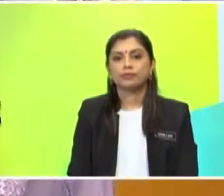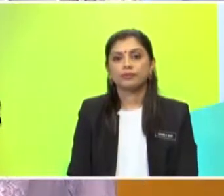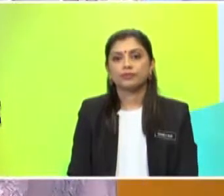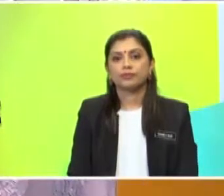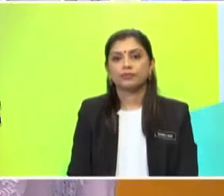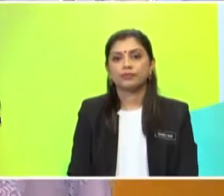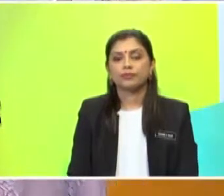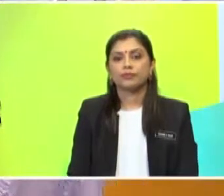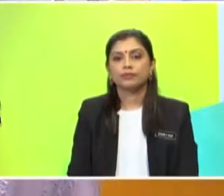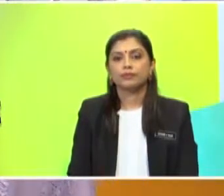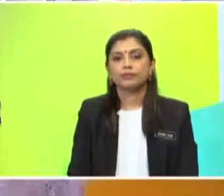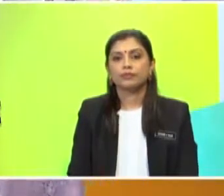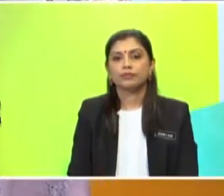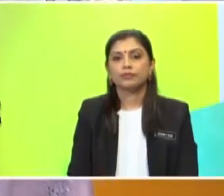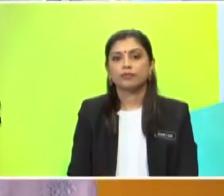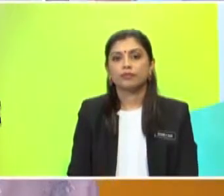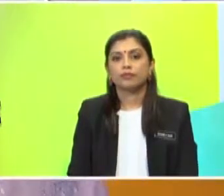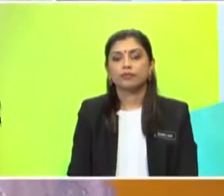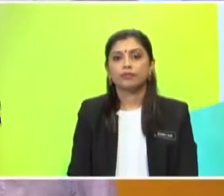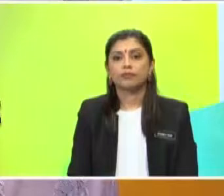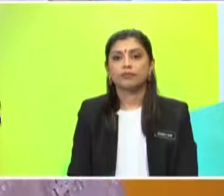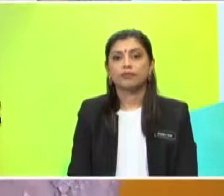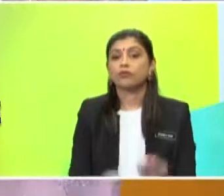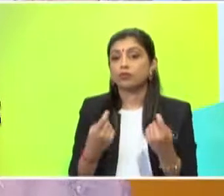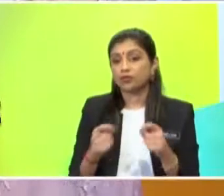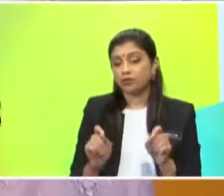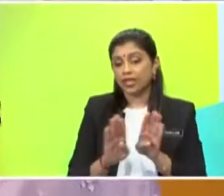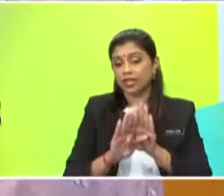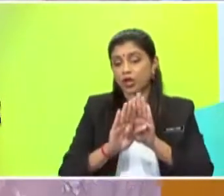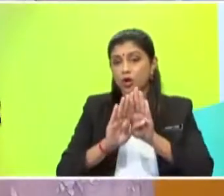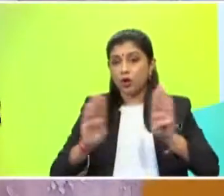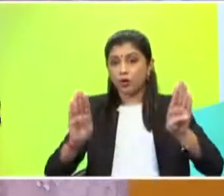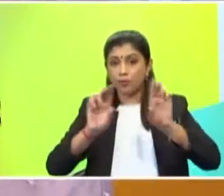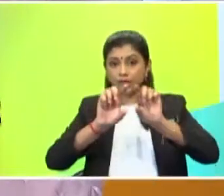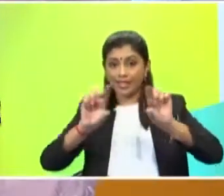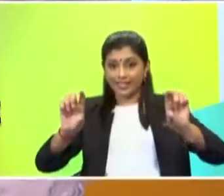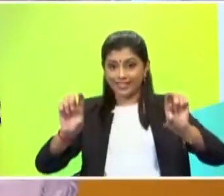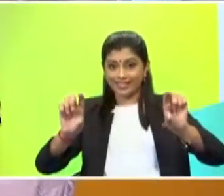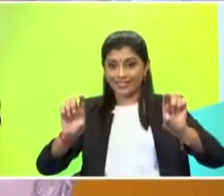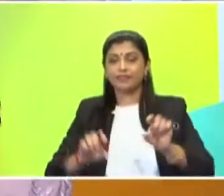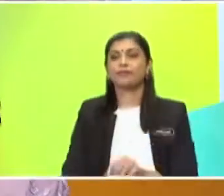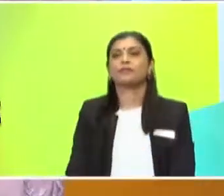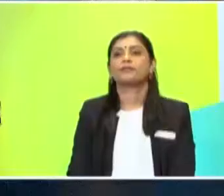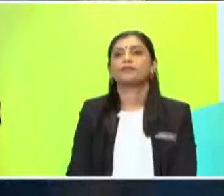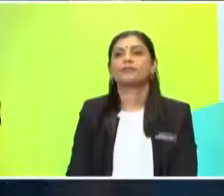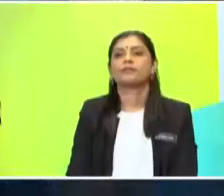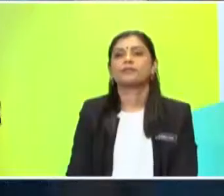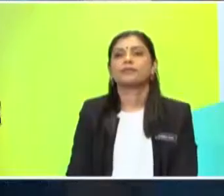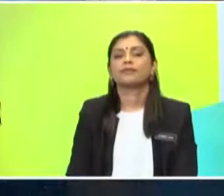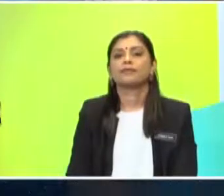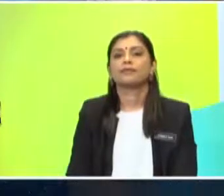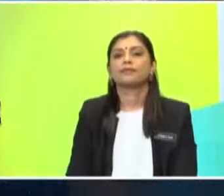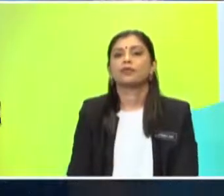closing line, or sorry, the best opening line to begin your email. And remember, Sean, they are supposed to choose